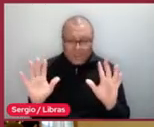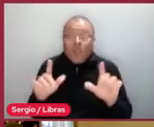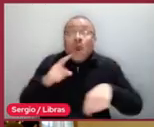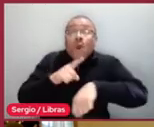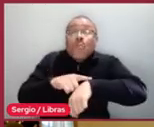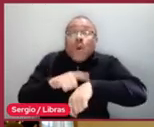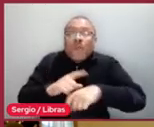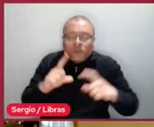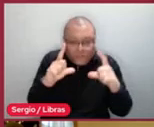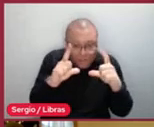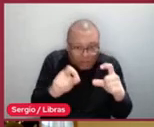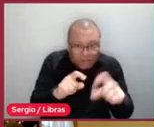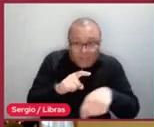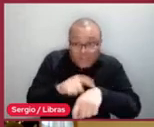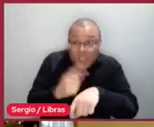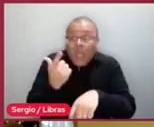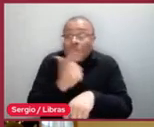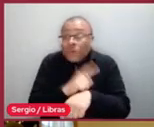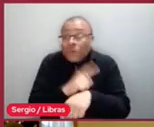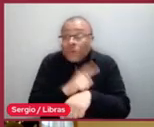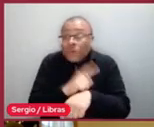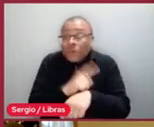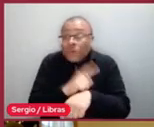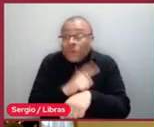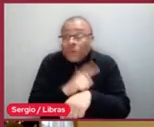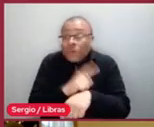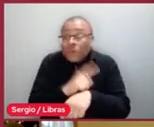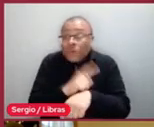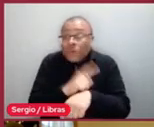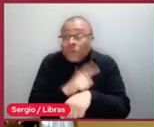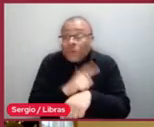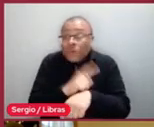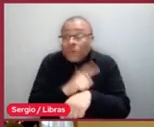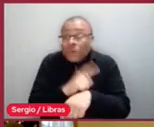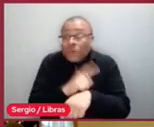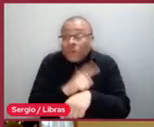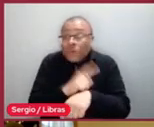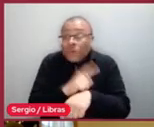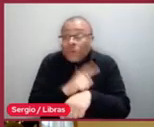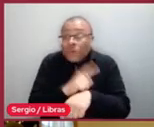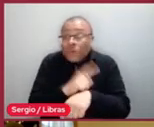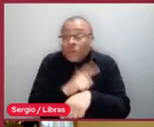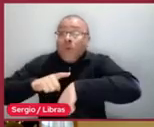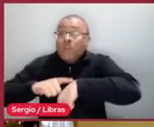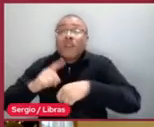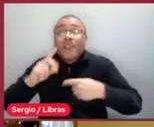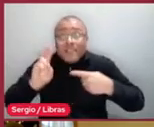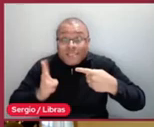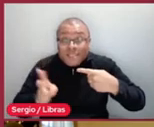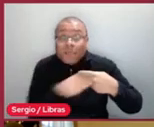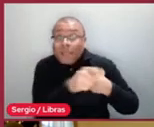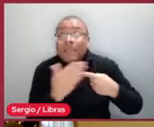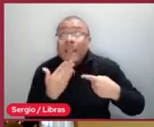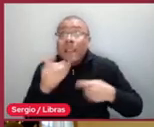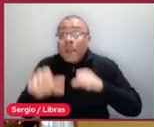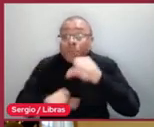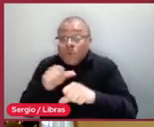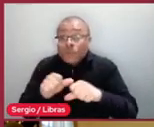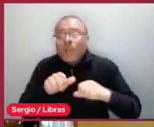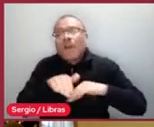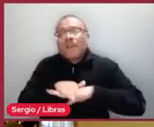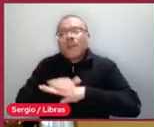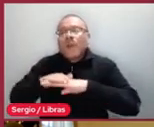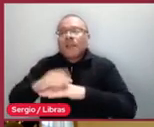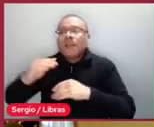query, I query the last snapshot, and I query every line item that happened after that